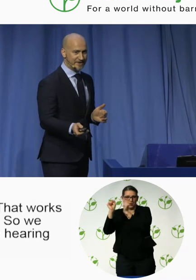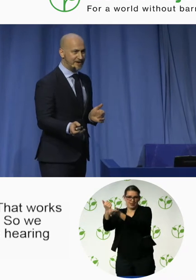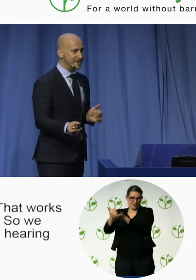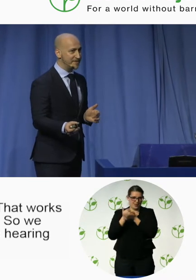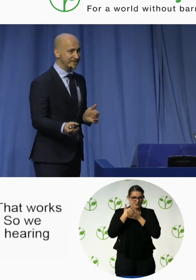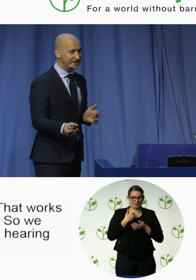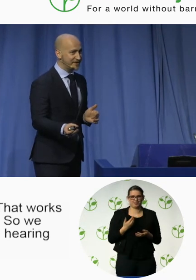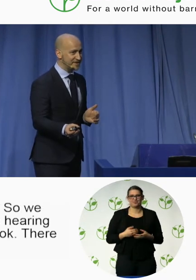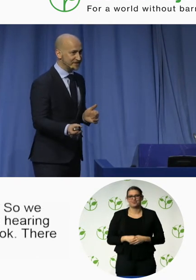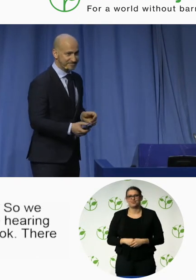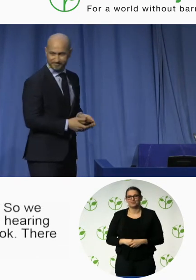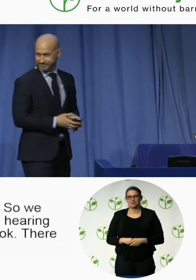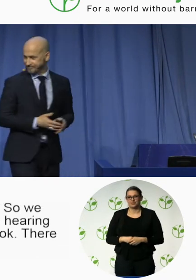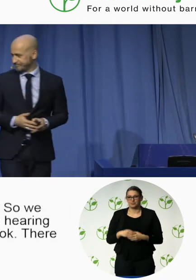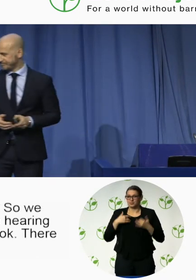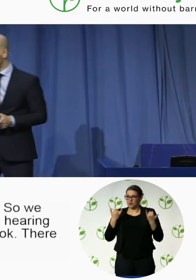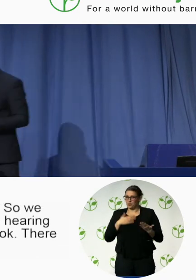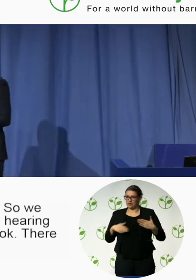And I'm going to wrap up. Thank you very much.